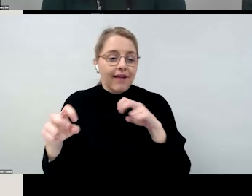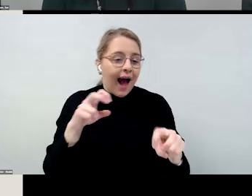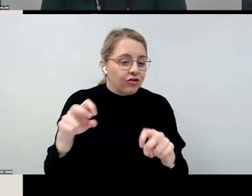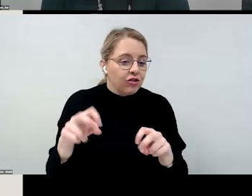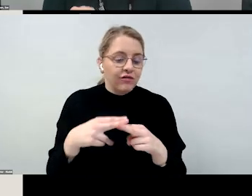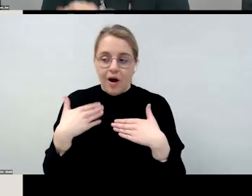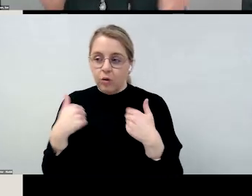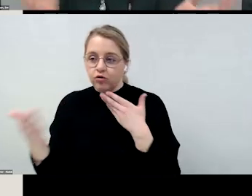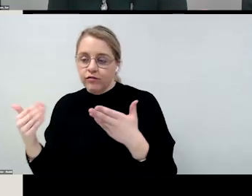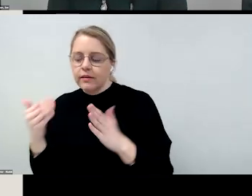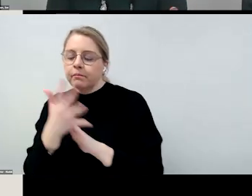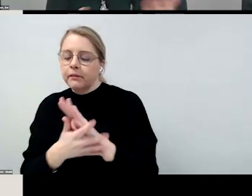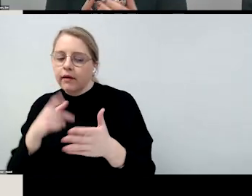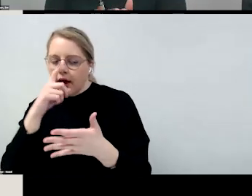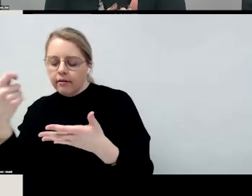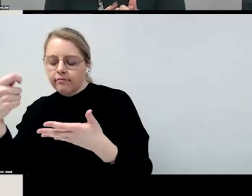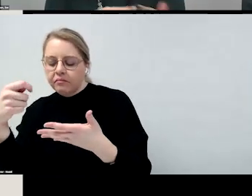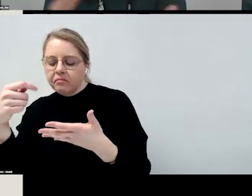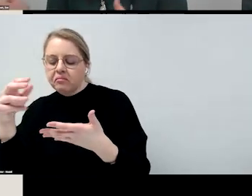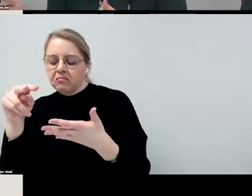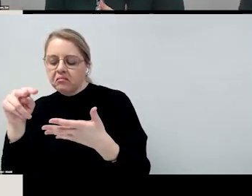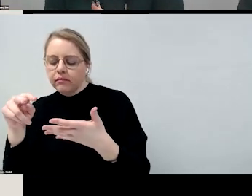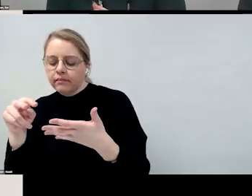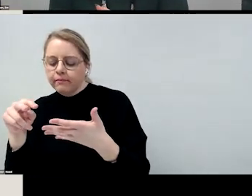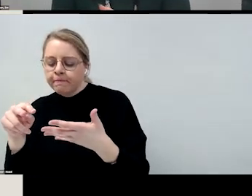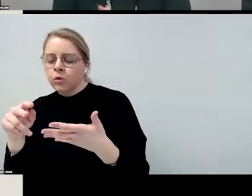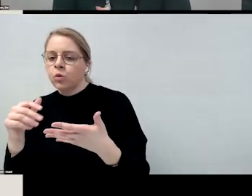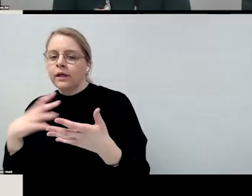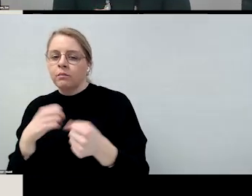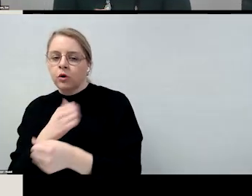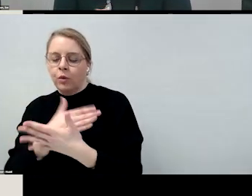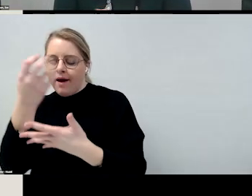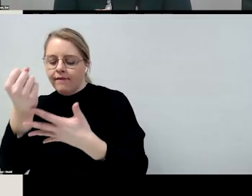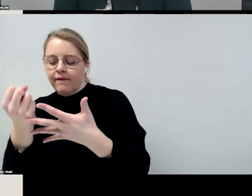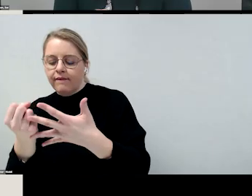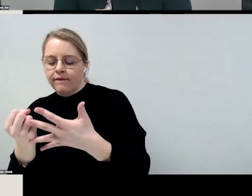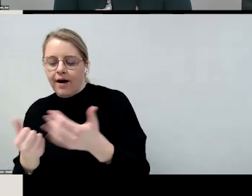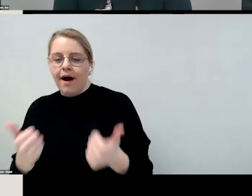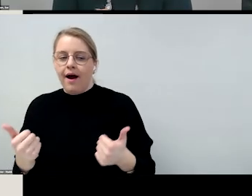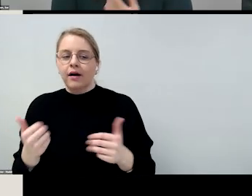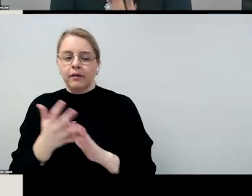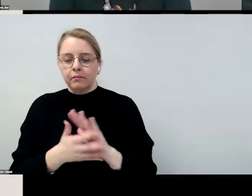to undertake, which will help them design a service that facilitates access to information.